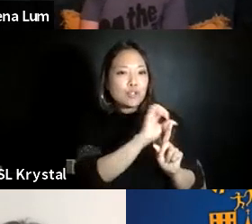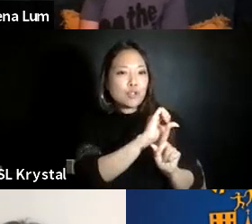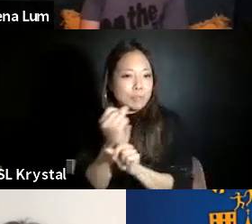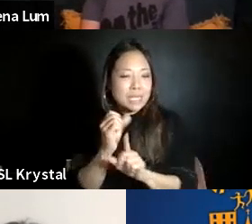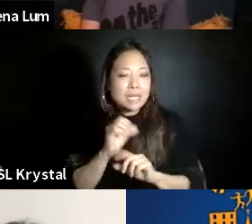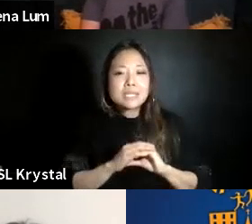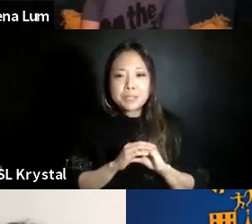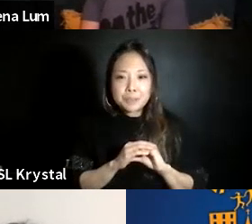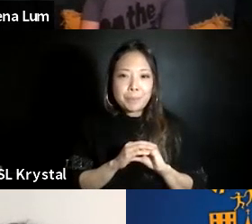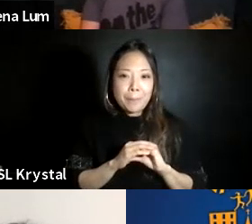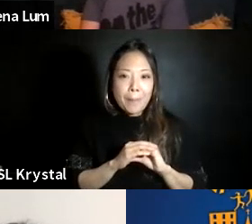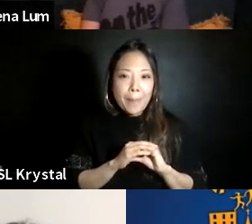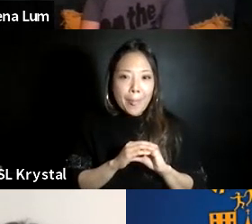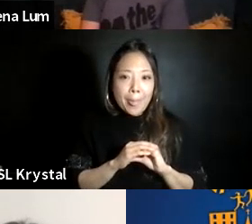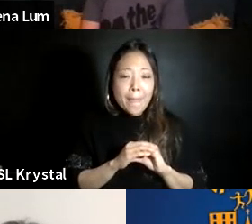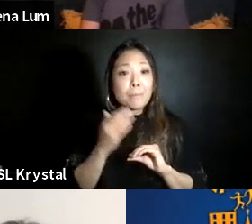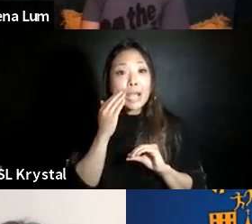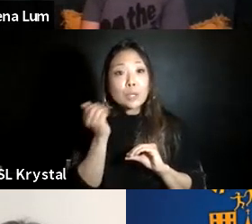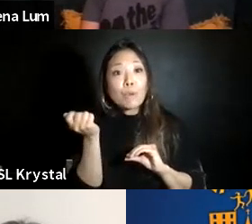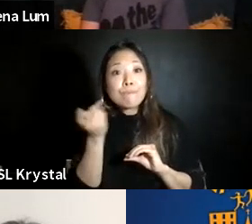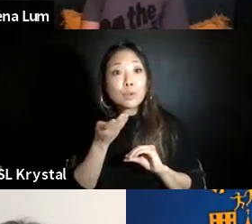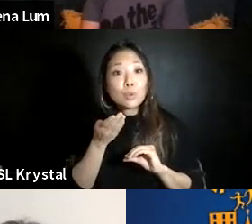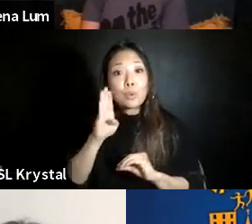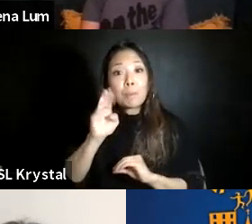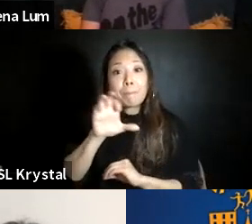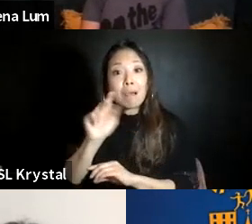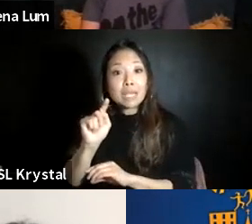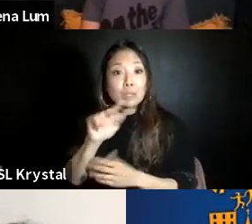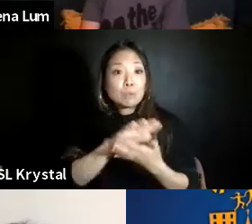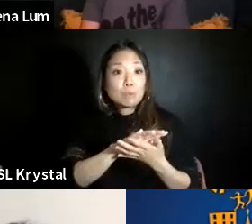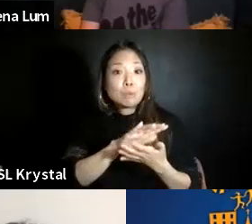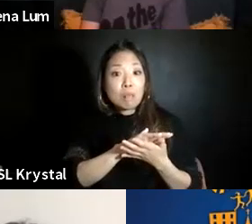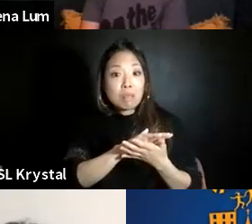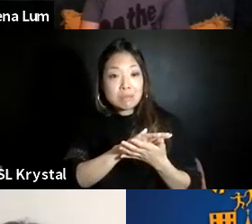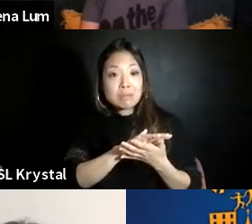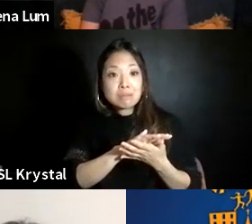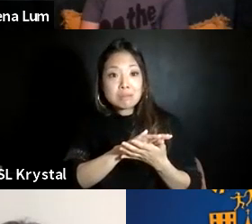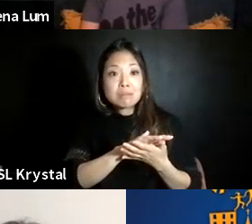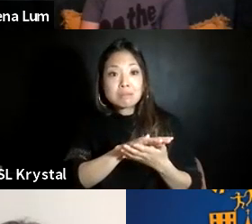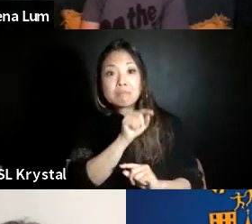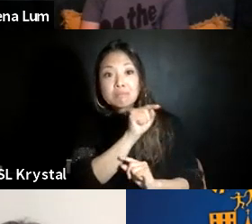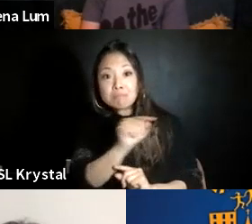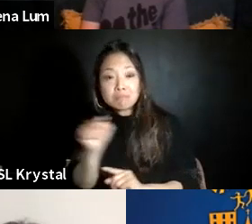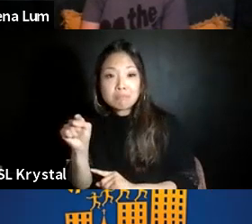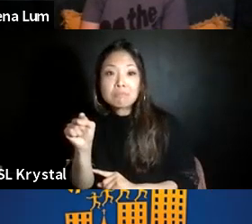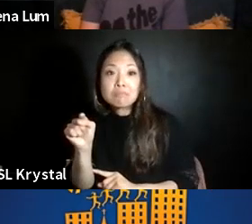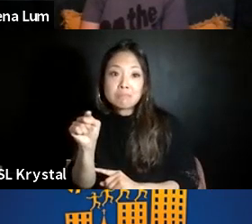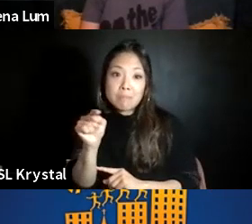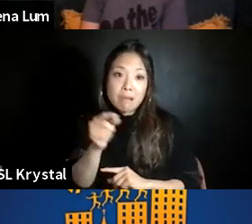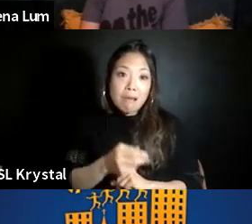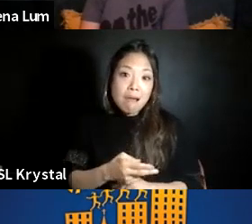if you bucket schools with very high percentages of